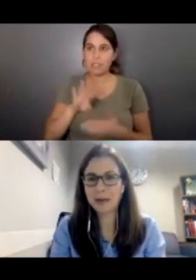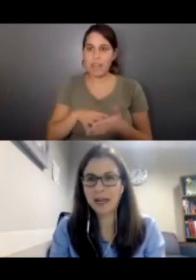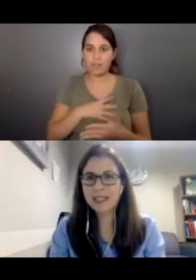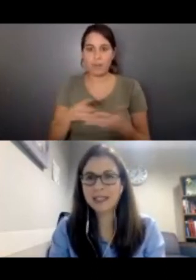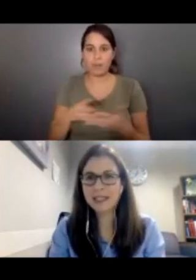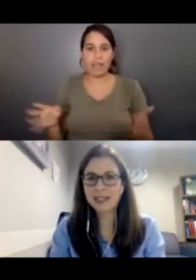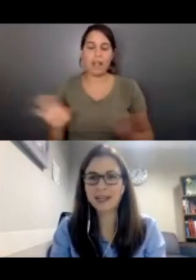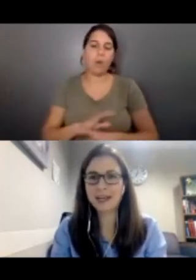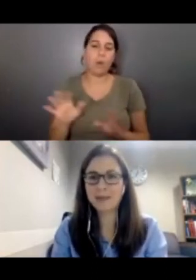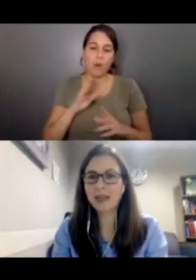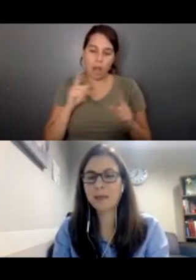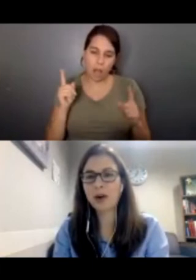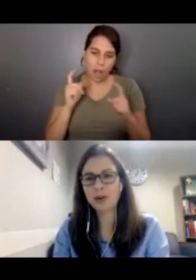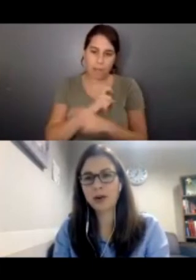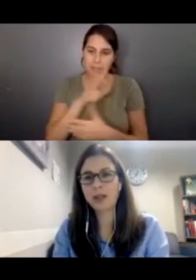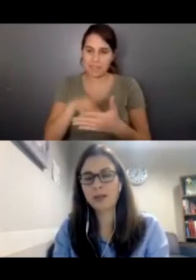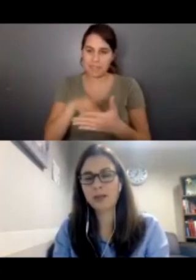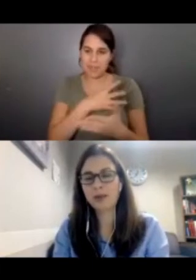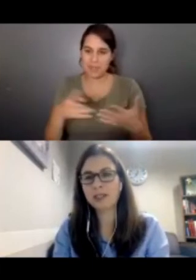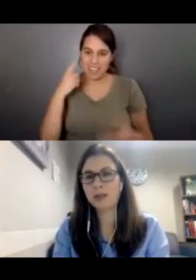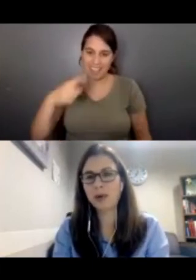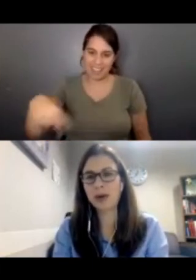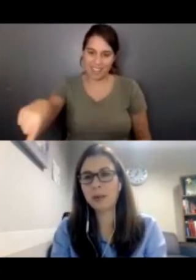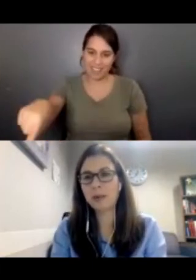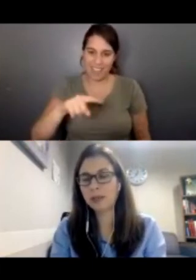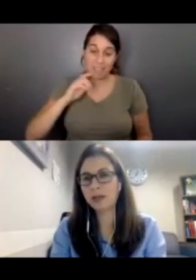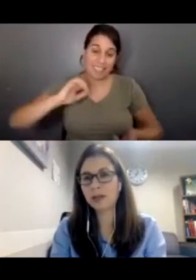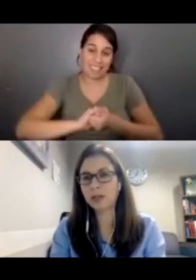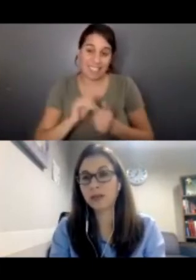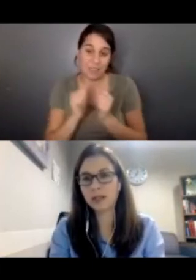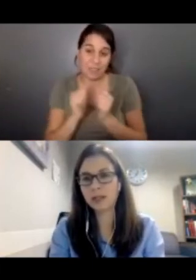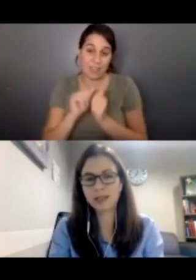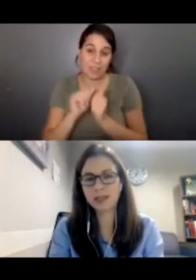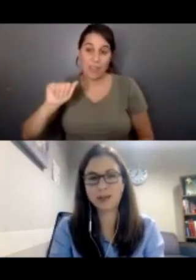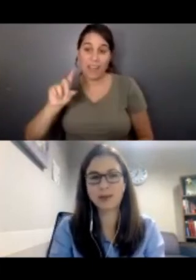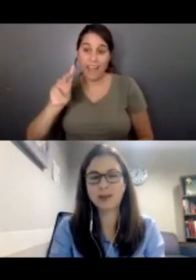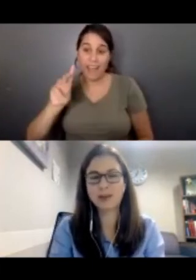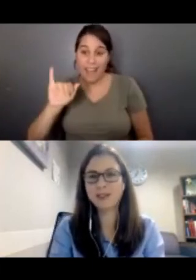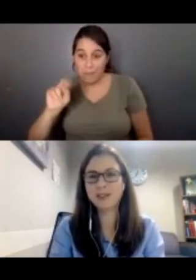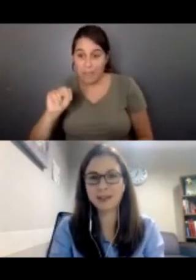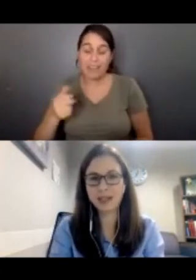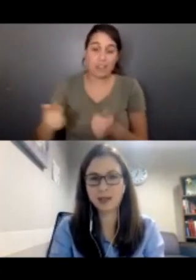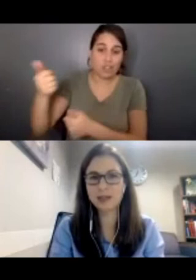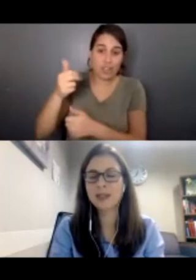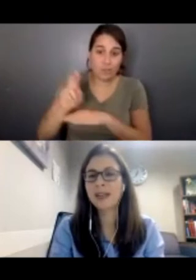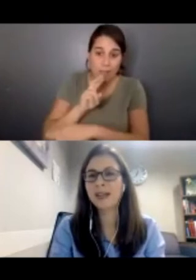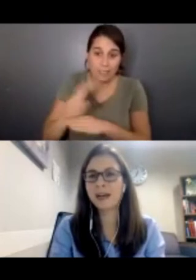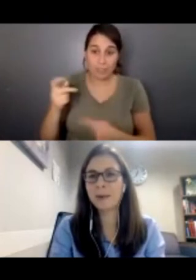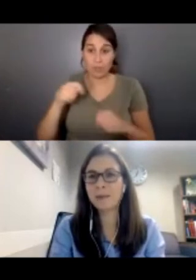very complex, and partnering with residency program administrators or chief residents to understand their